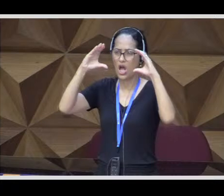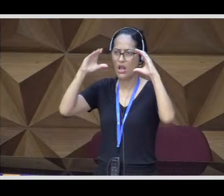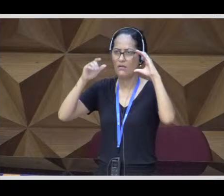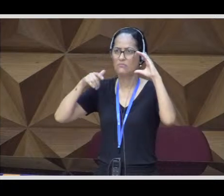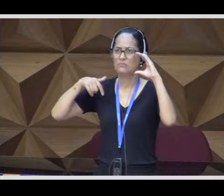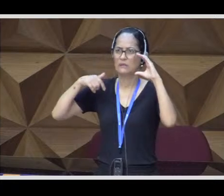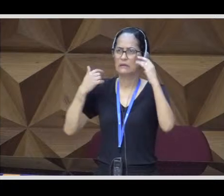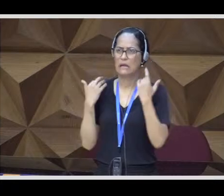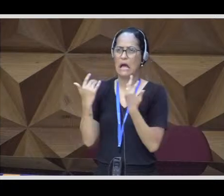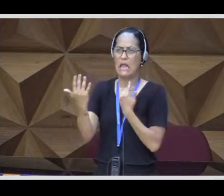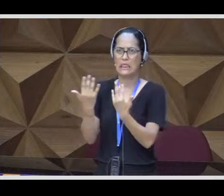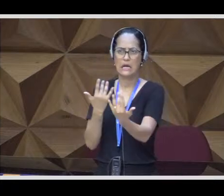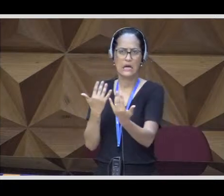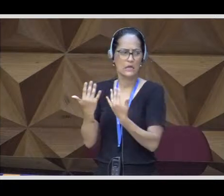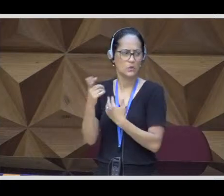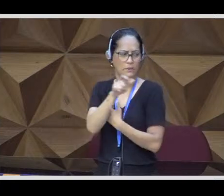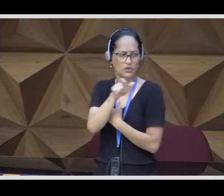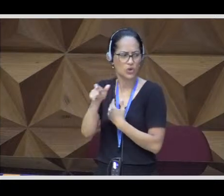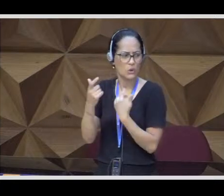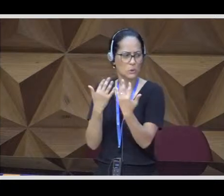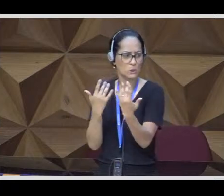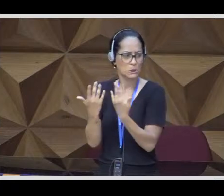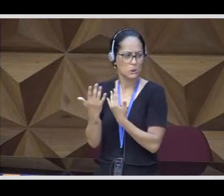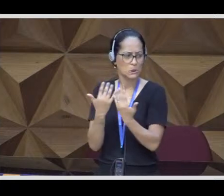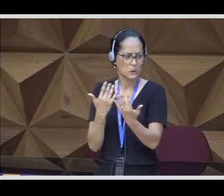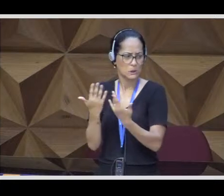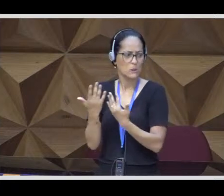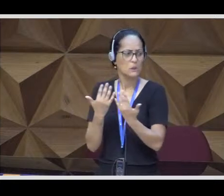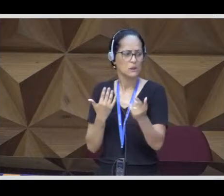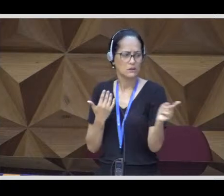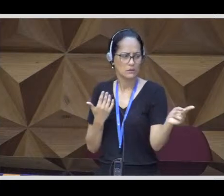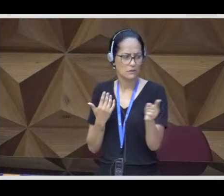they tended to put the screens, in this case, on the back of the seat in front of them.